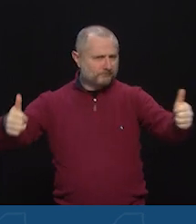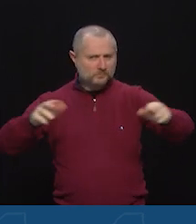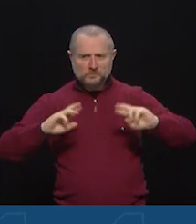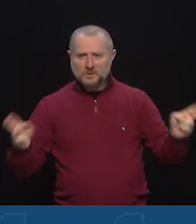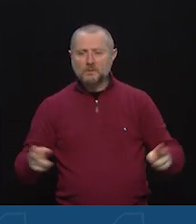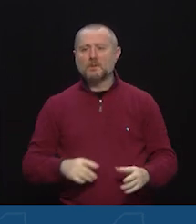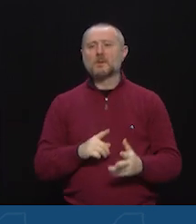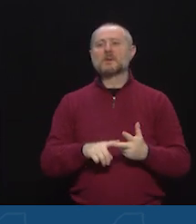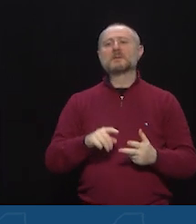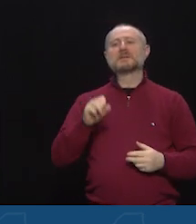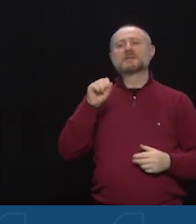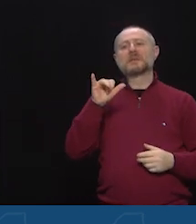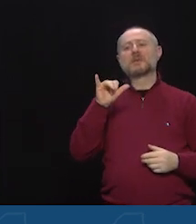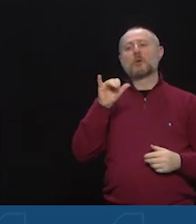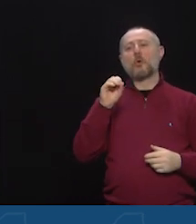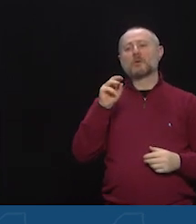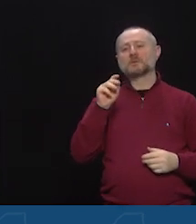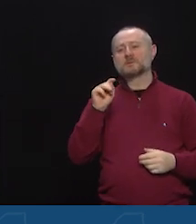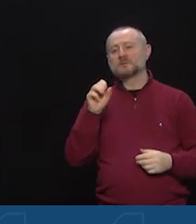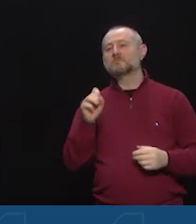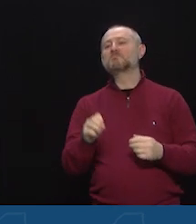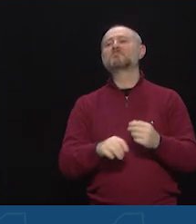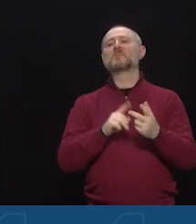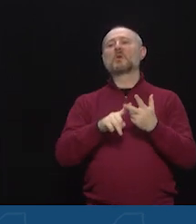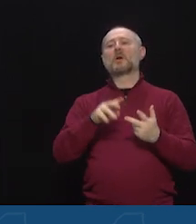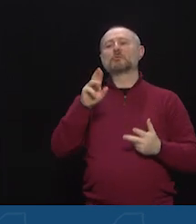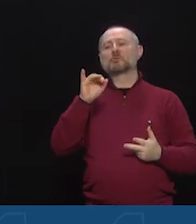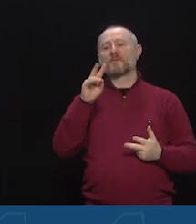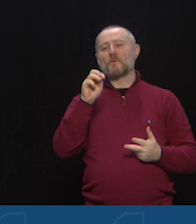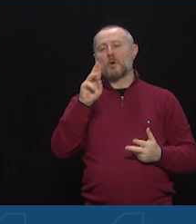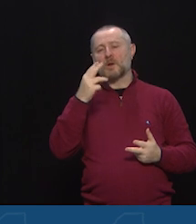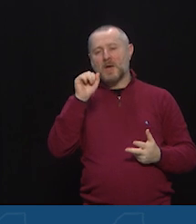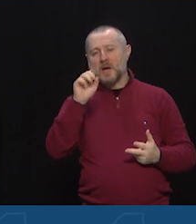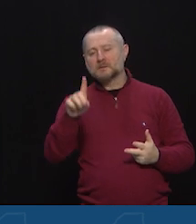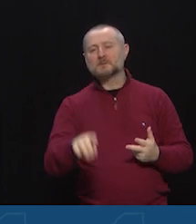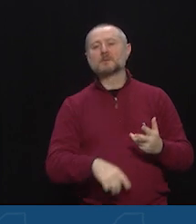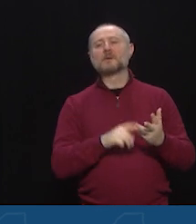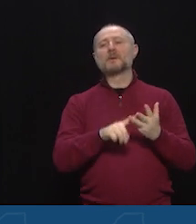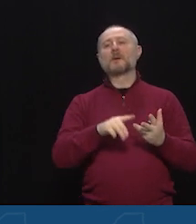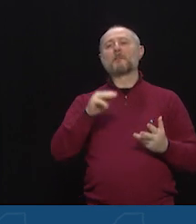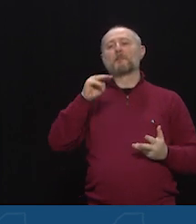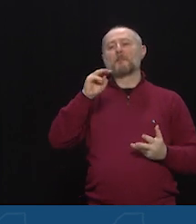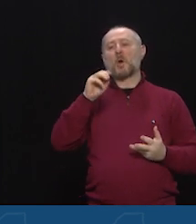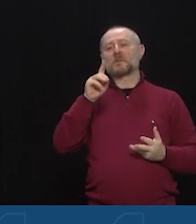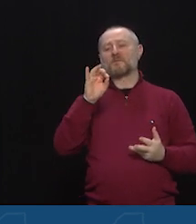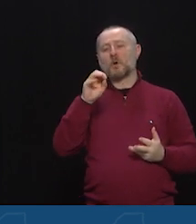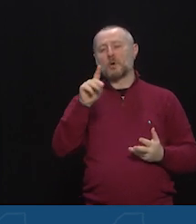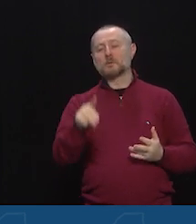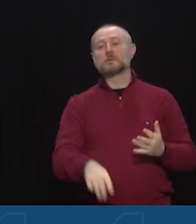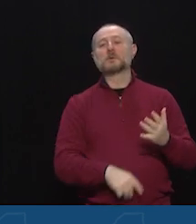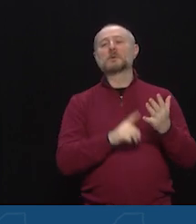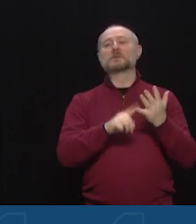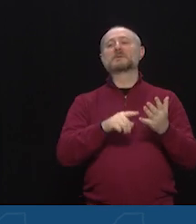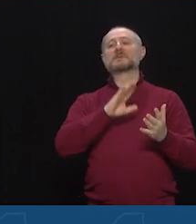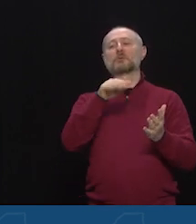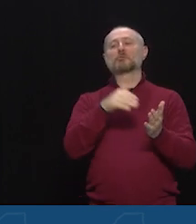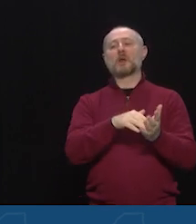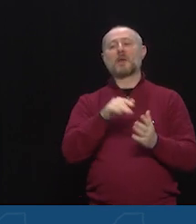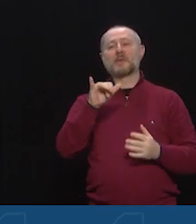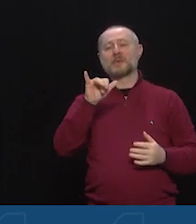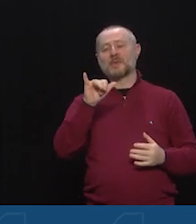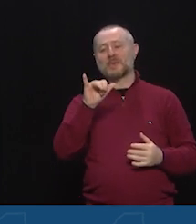Syosset, Riverhead, Medford, Hampton Bays, Central Islip, Melville, and North